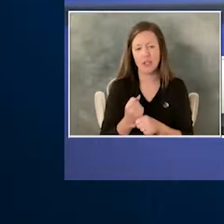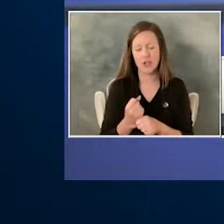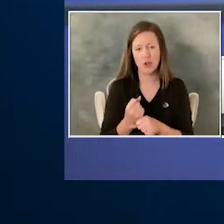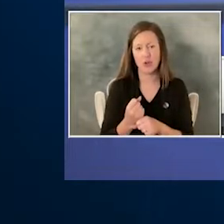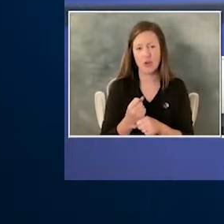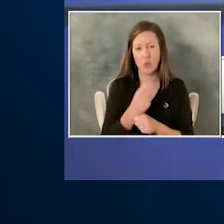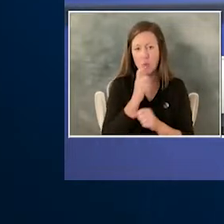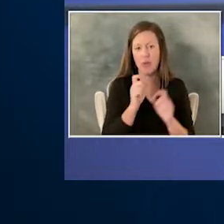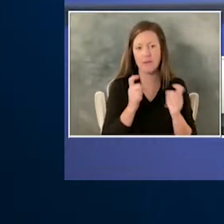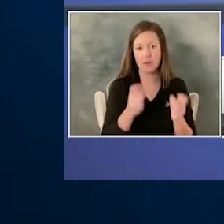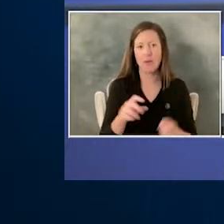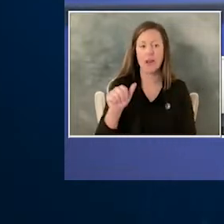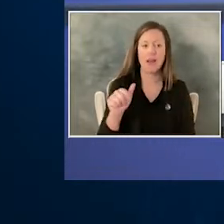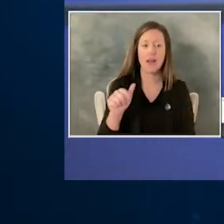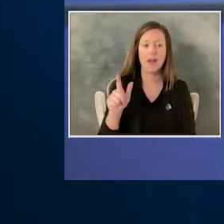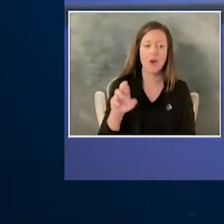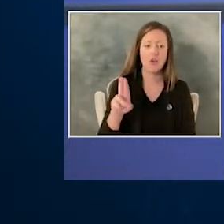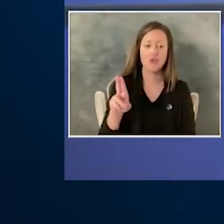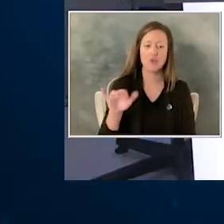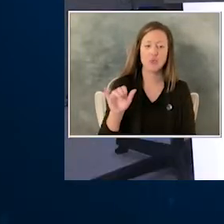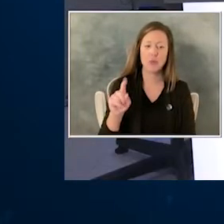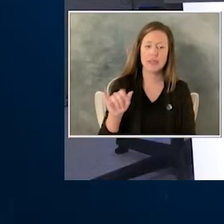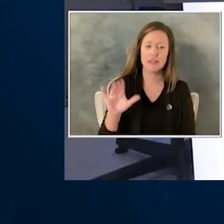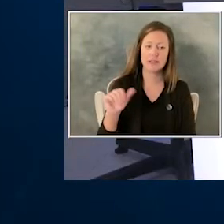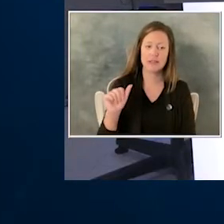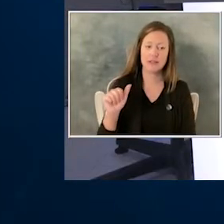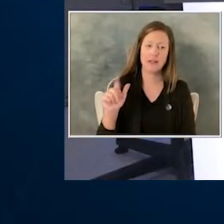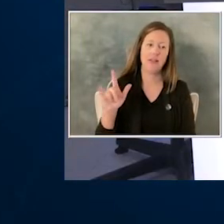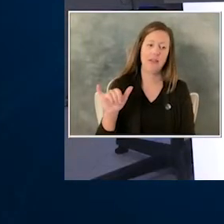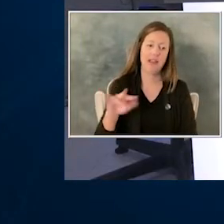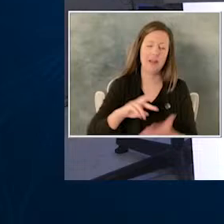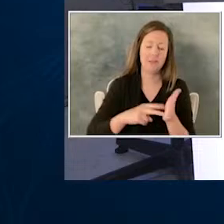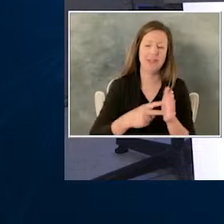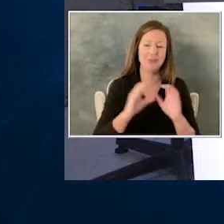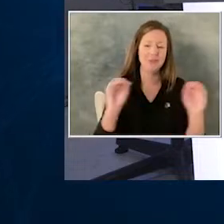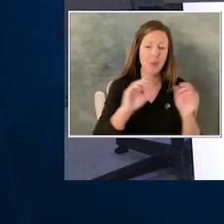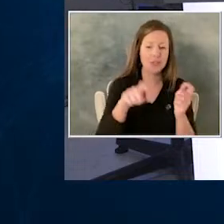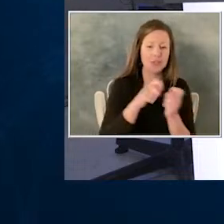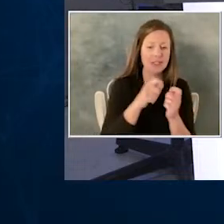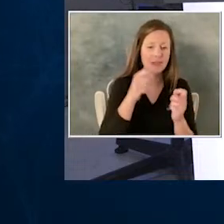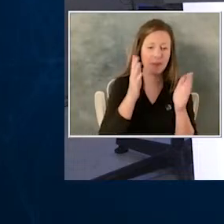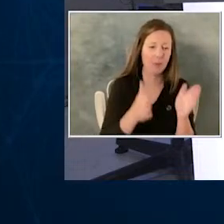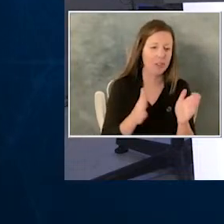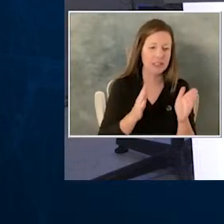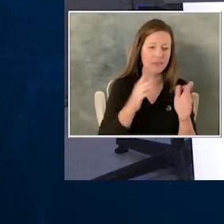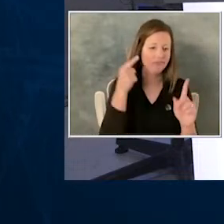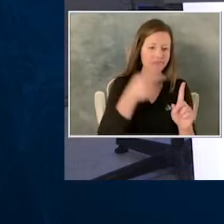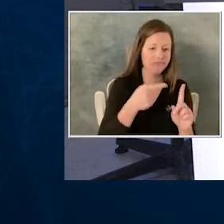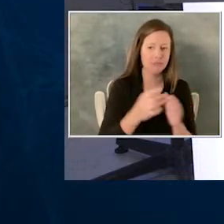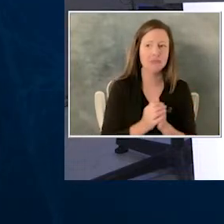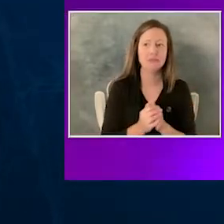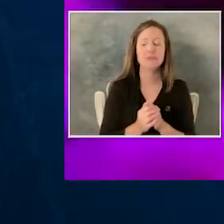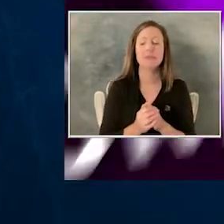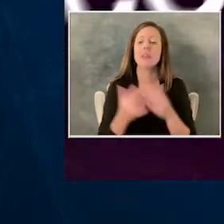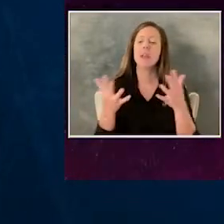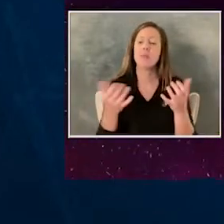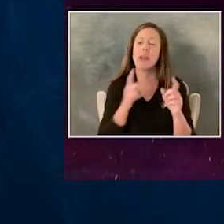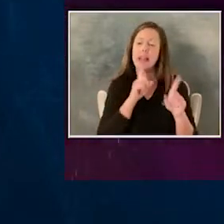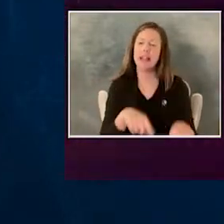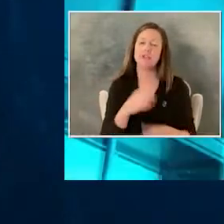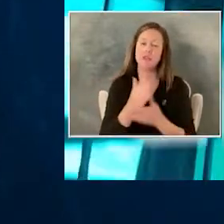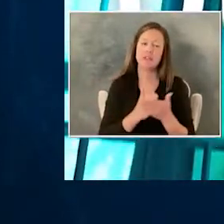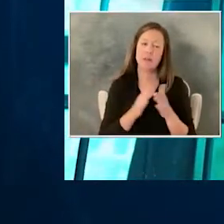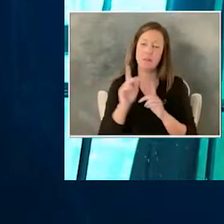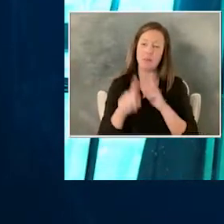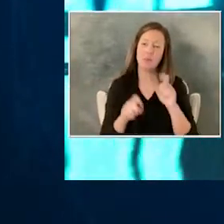donated altruistically. 4 this year? That I can think of right now. We want to get to some of our questions coming in from our viewers,